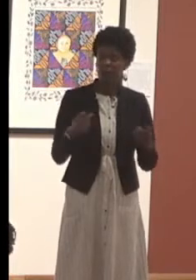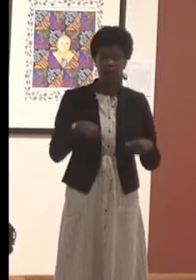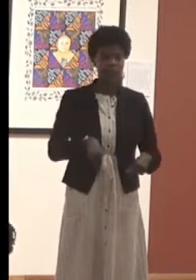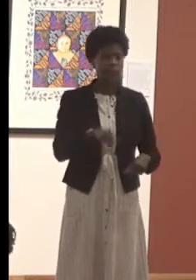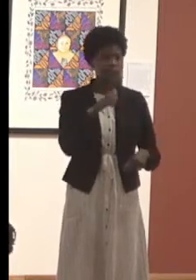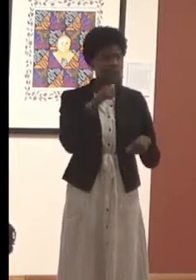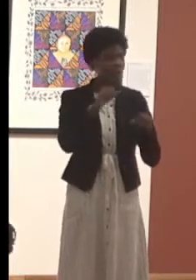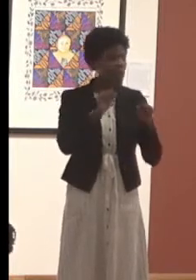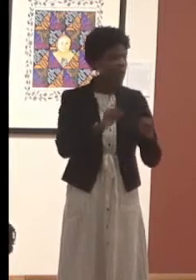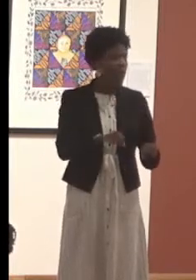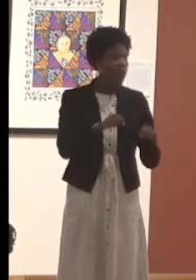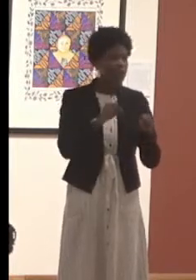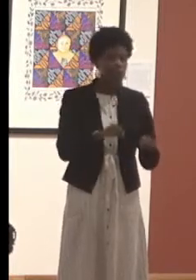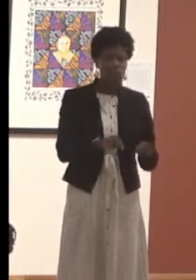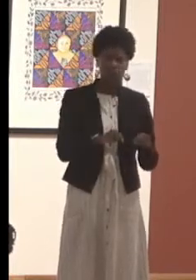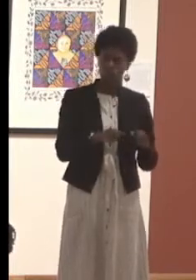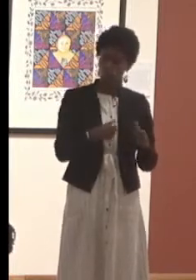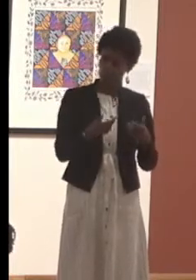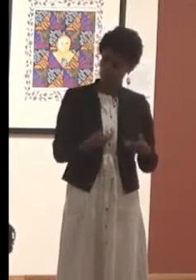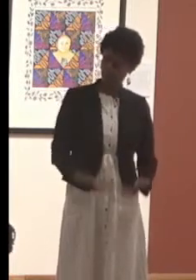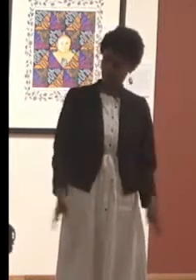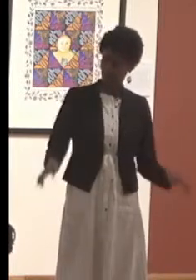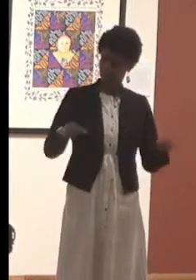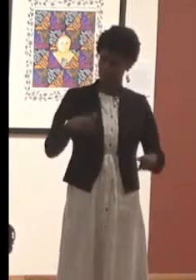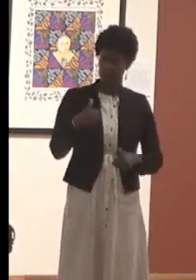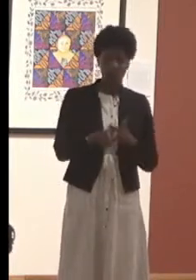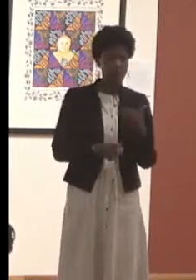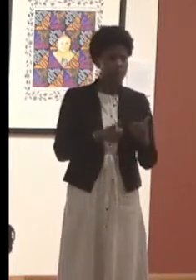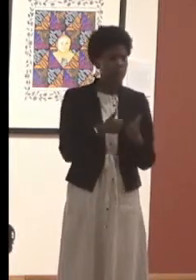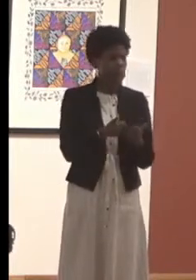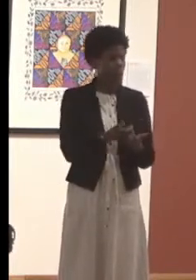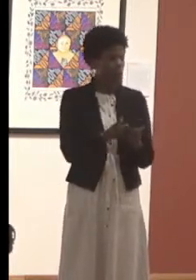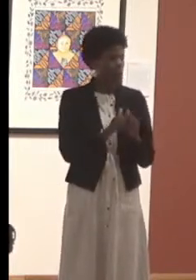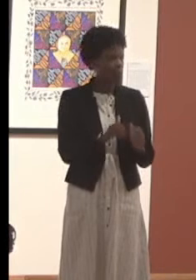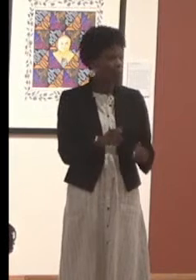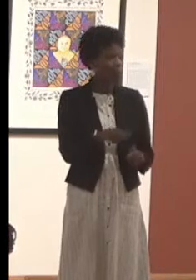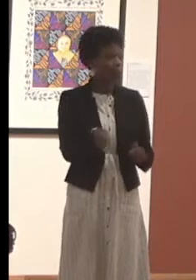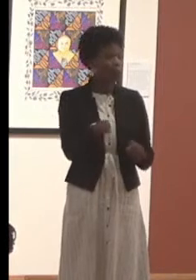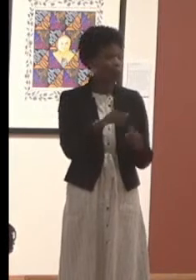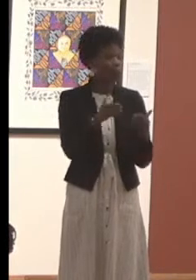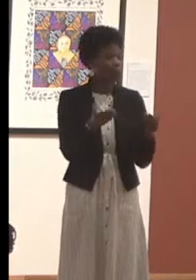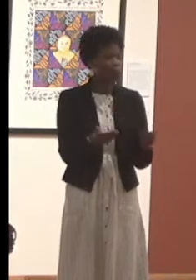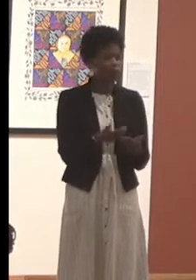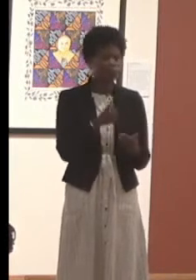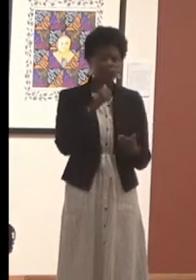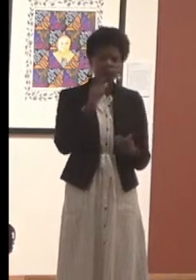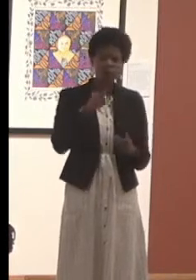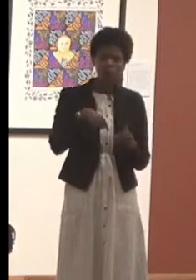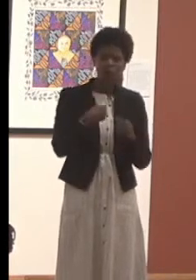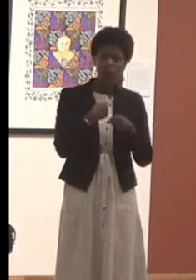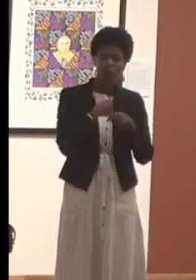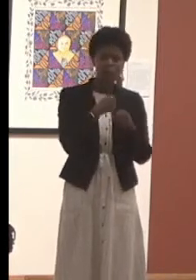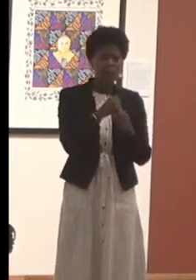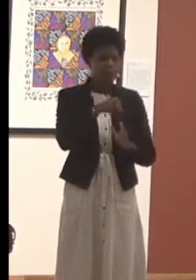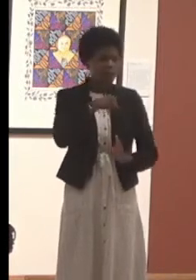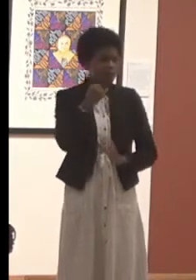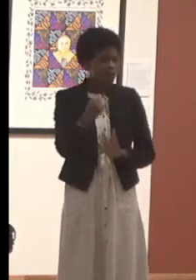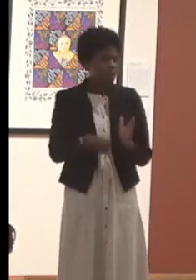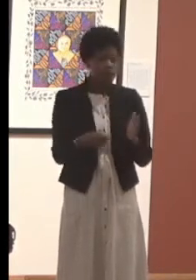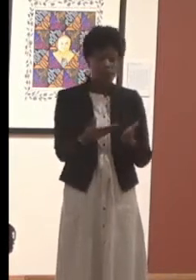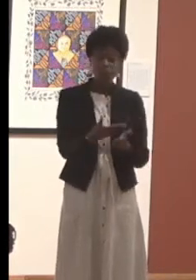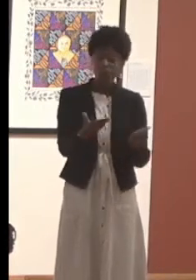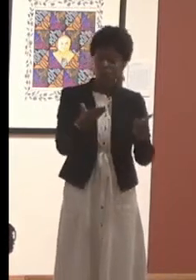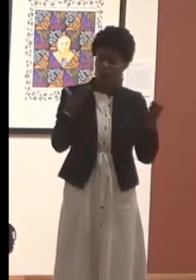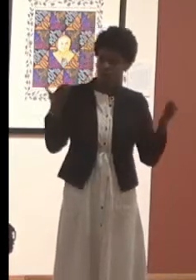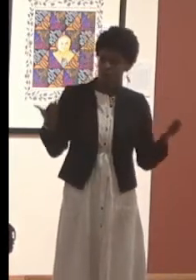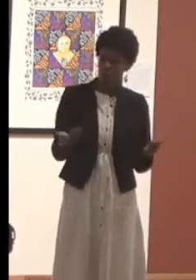possible for us to complete the process without your presence. It's not just the making of the art or the presenting of the art, but it's your being here that makes this very